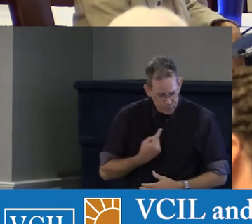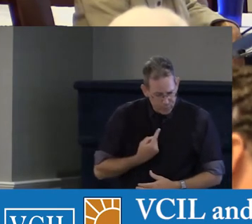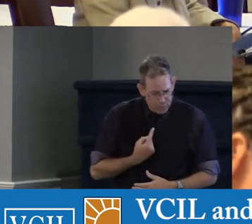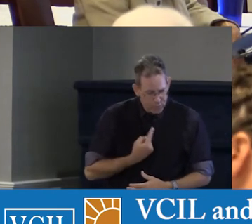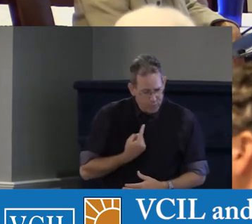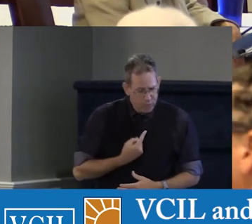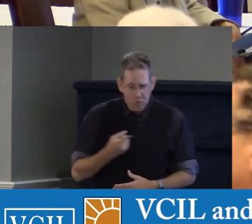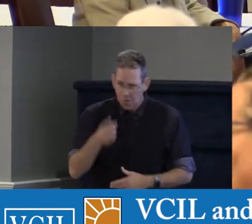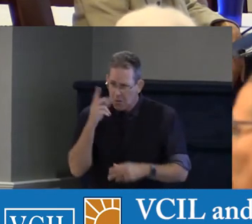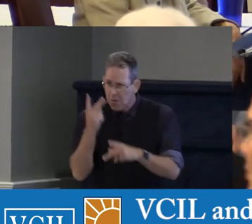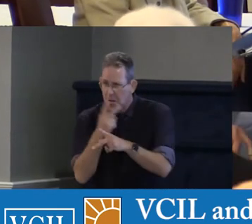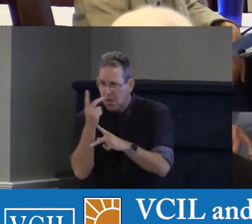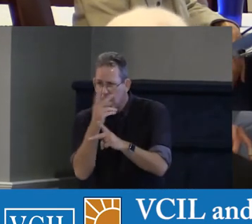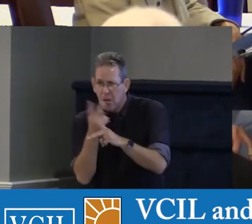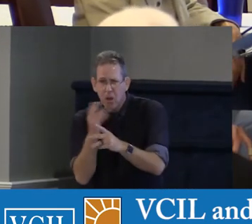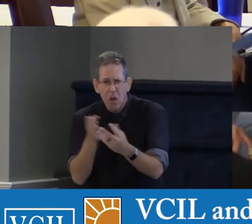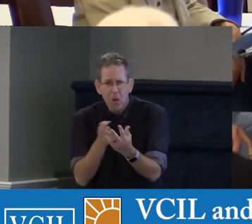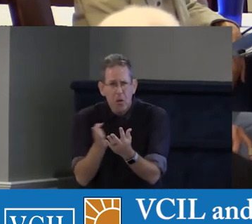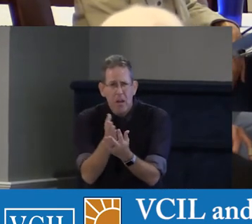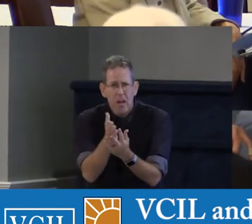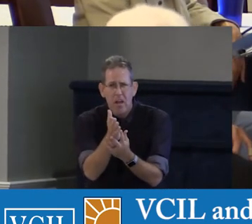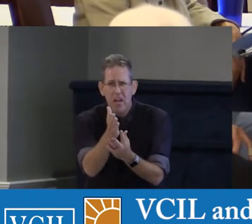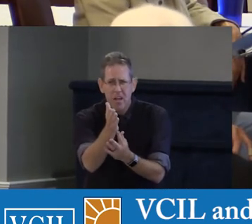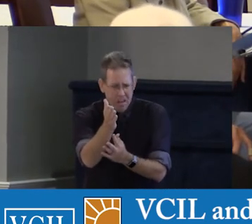go away.